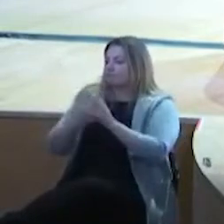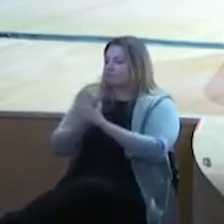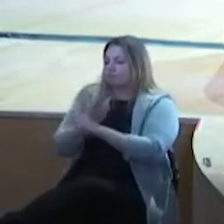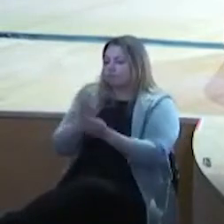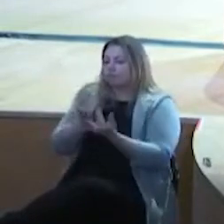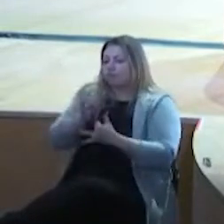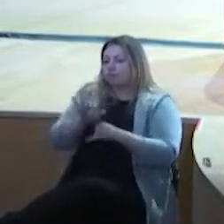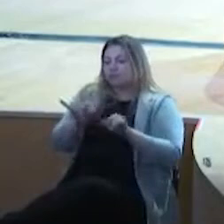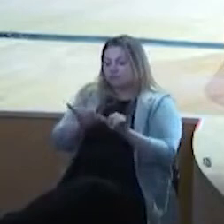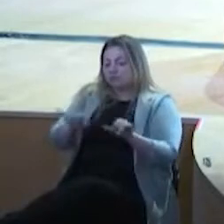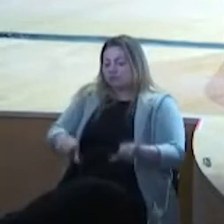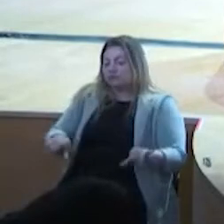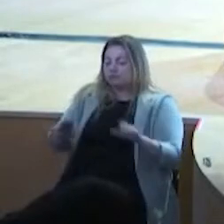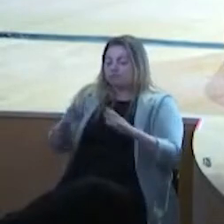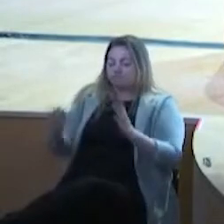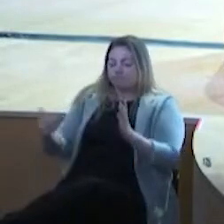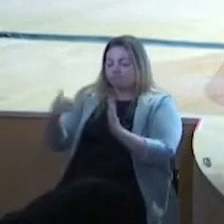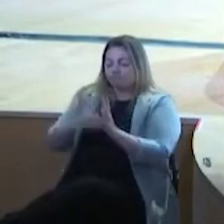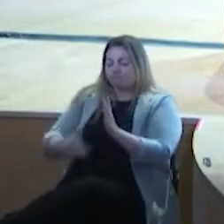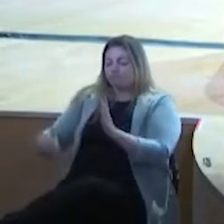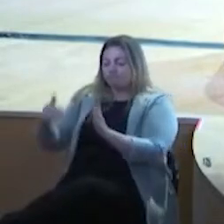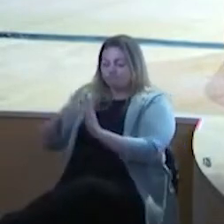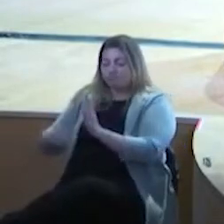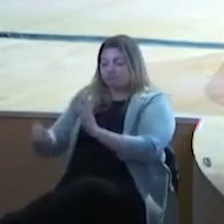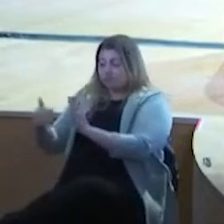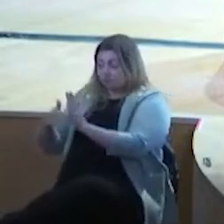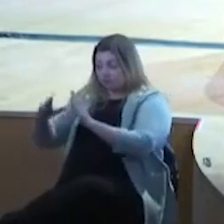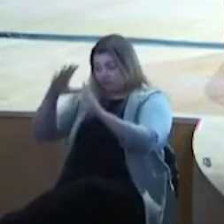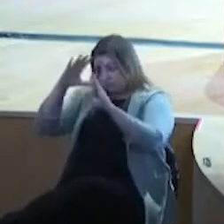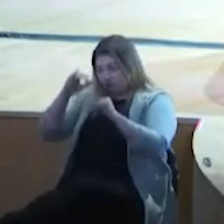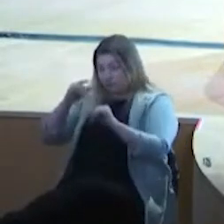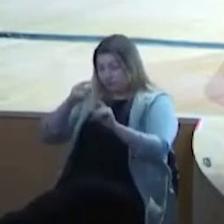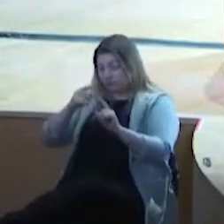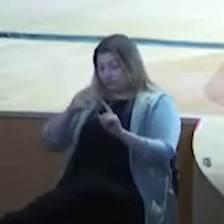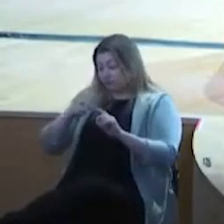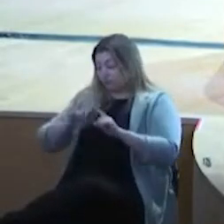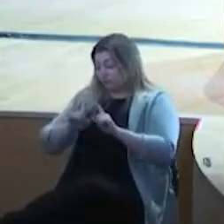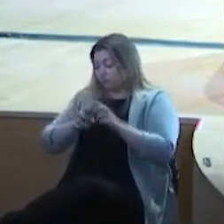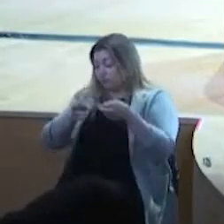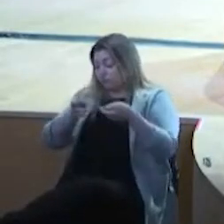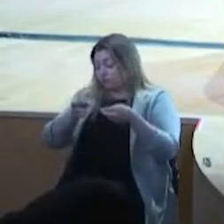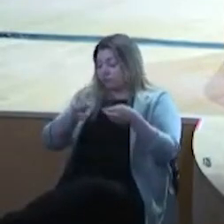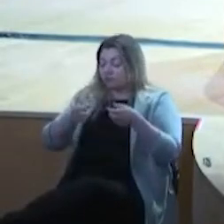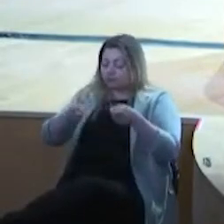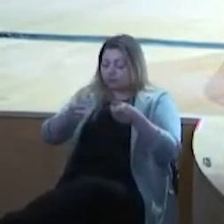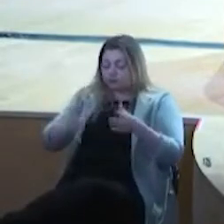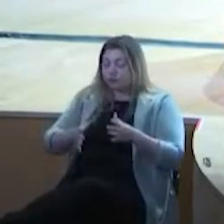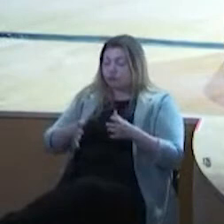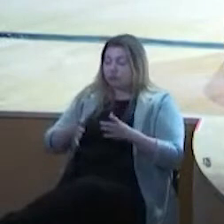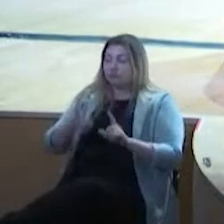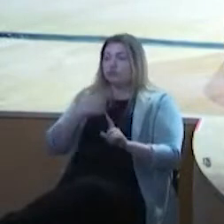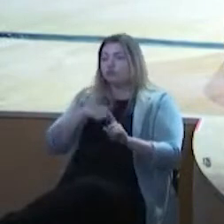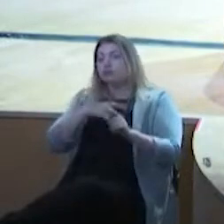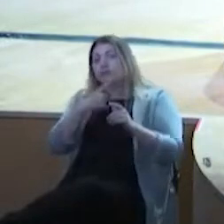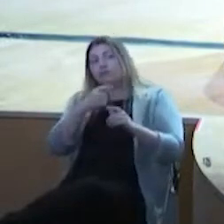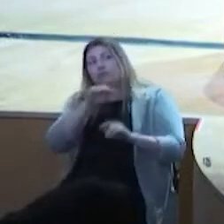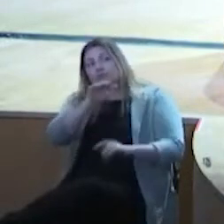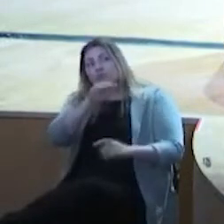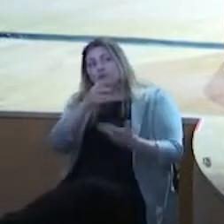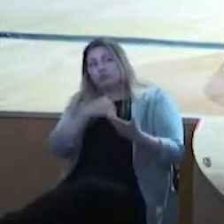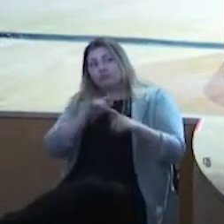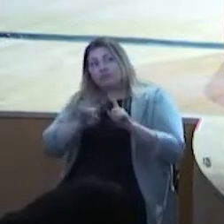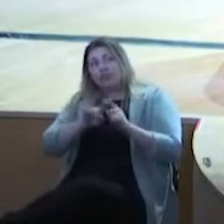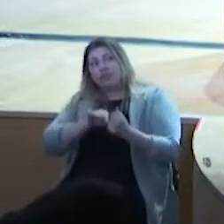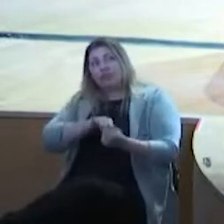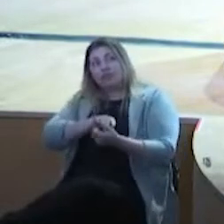hope is, as we show the regulators, that there are other ways that